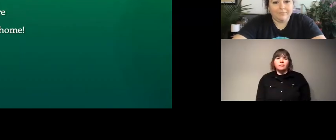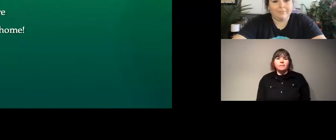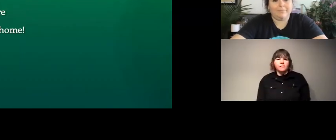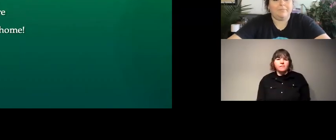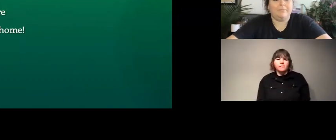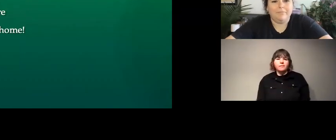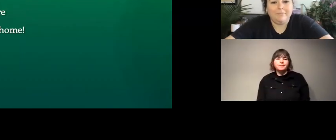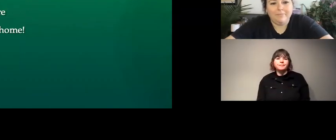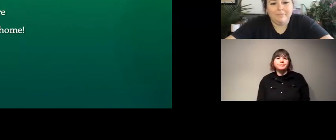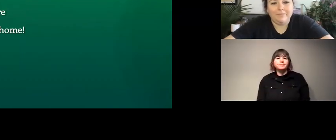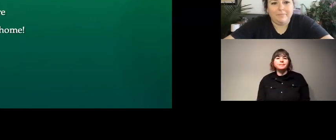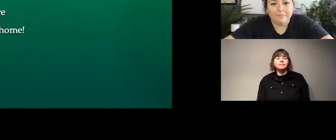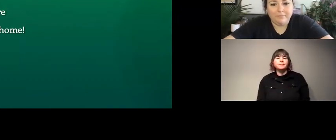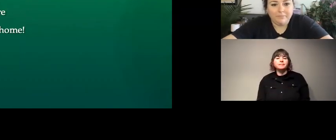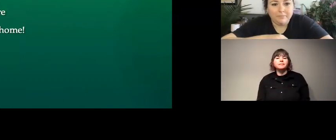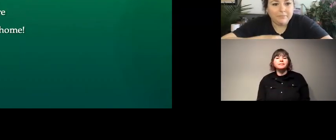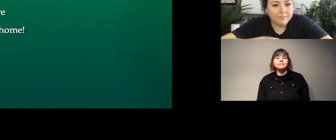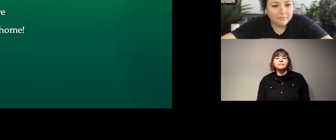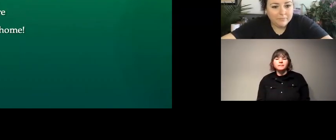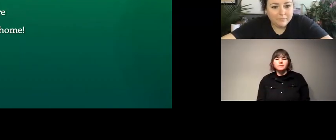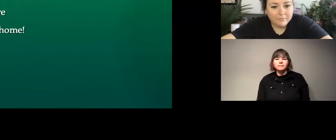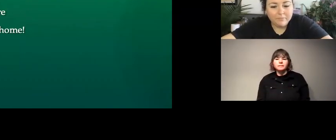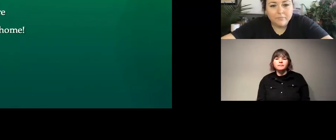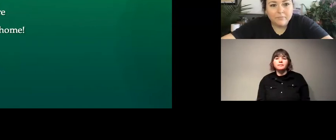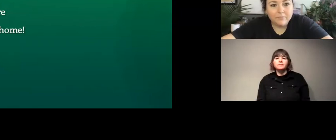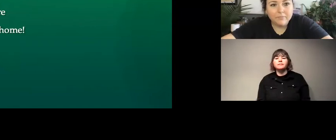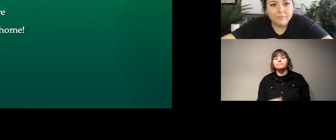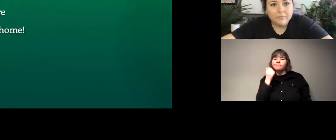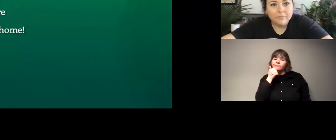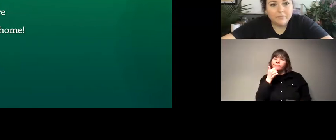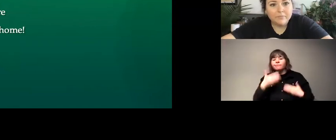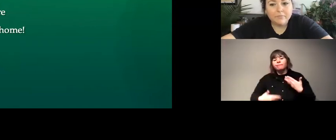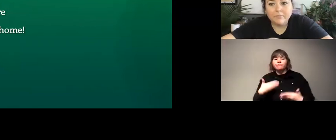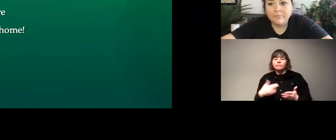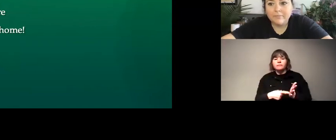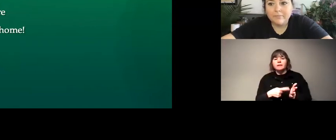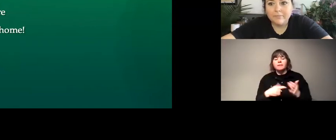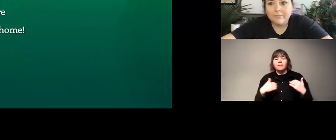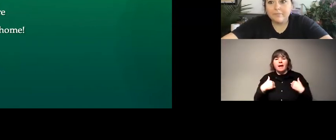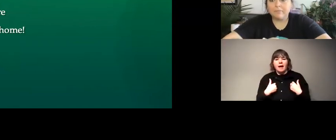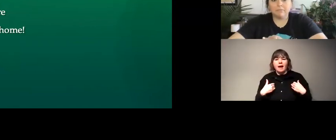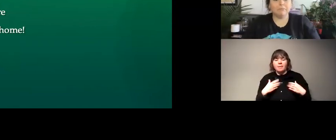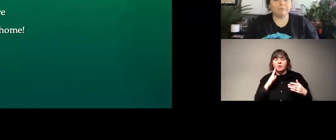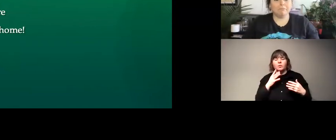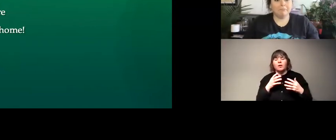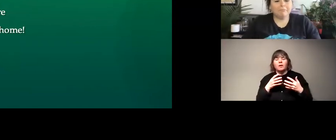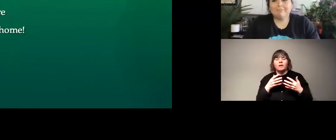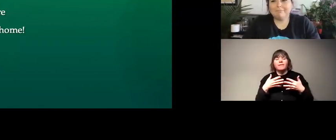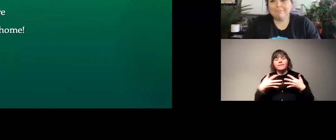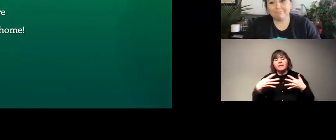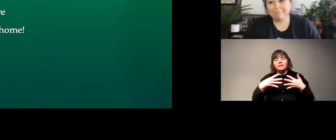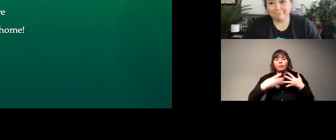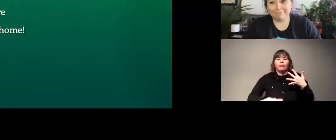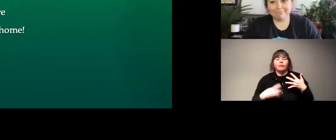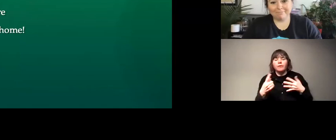Now, when our animals, or when we're going through our day, sometimes our animals will break our enclosures. Not their fault. They're